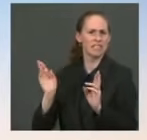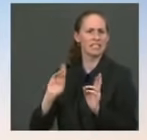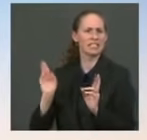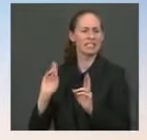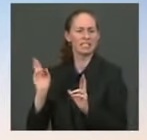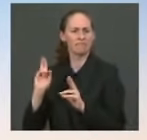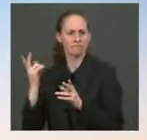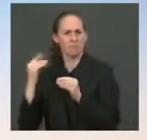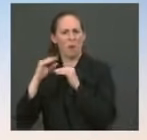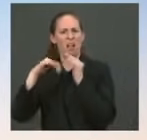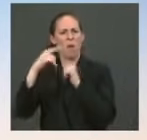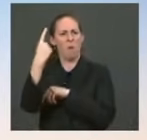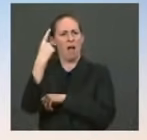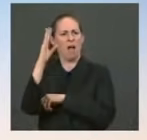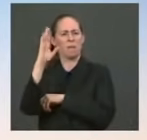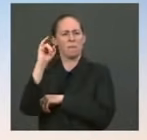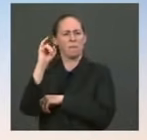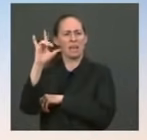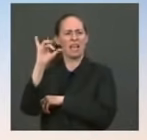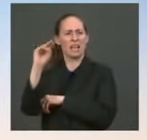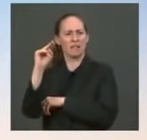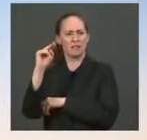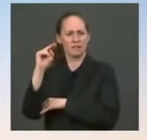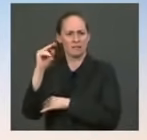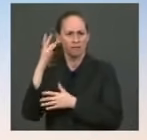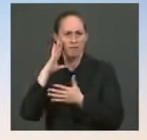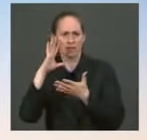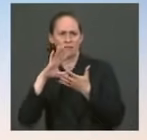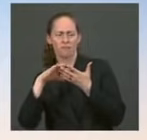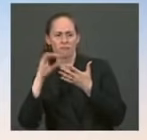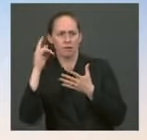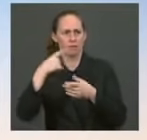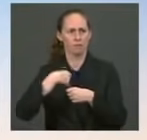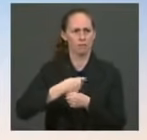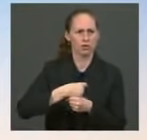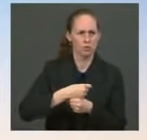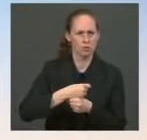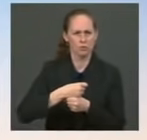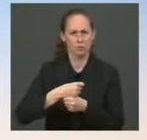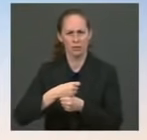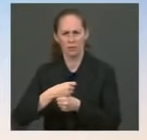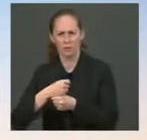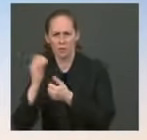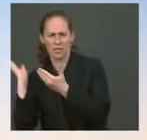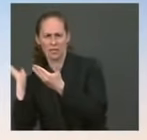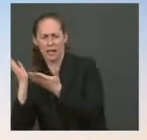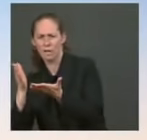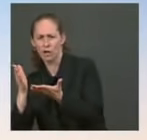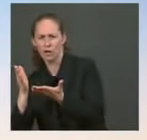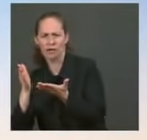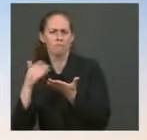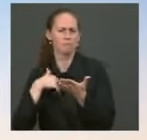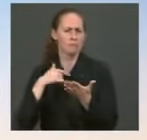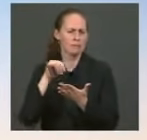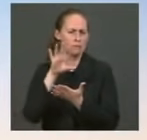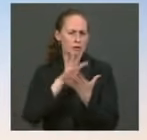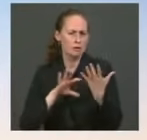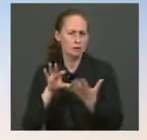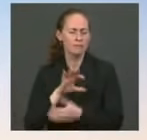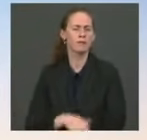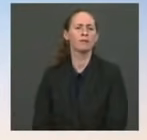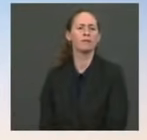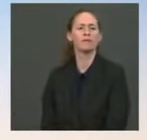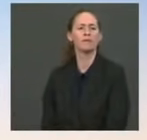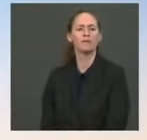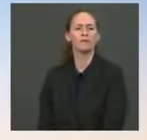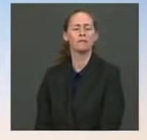not delivered. And then also on the doses already pledged, the initial 500 million doses announced in June, that's 200 million delivered